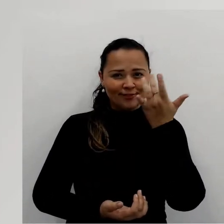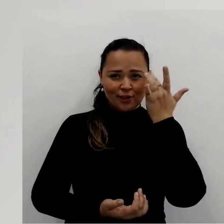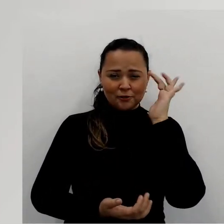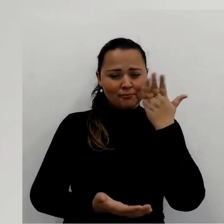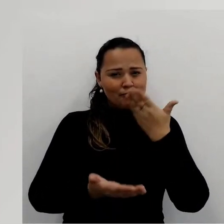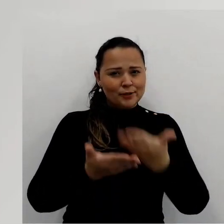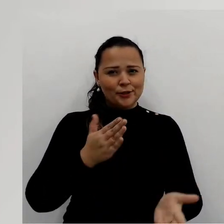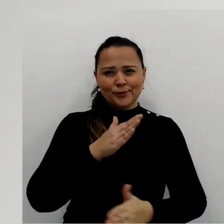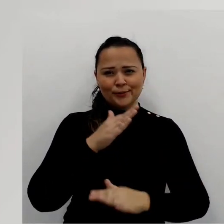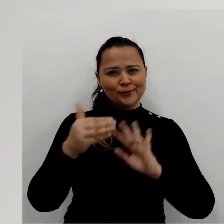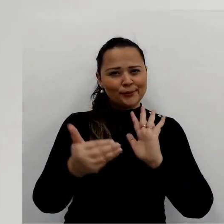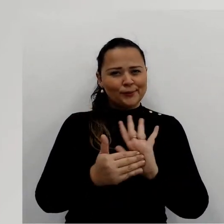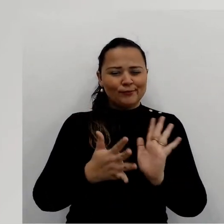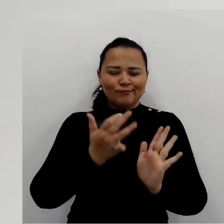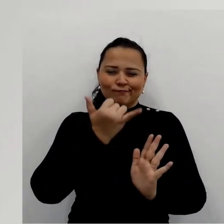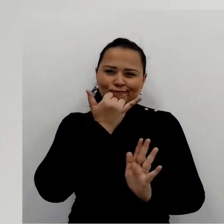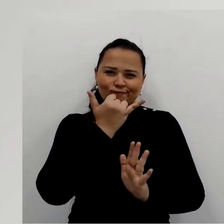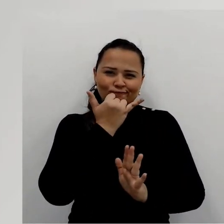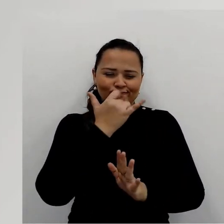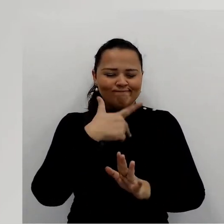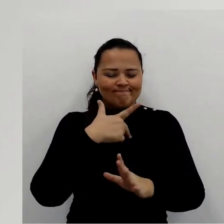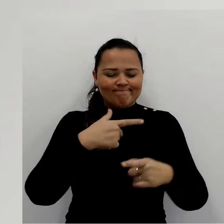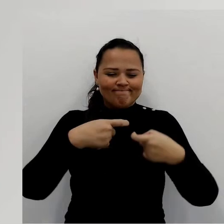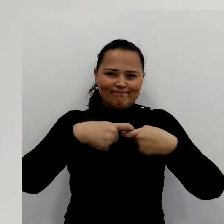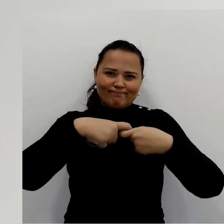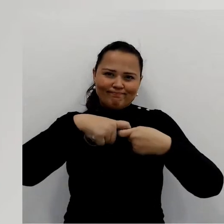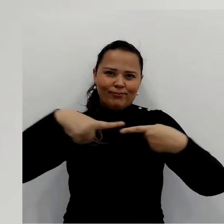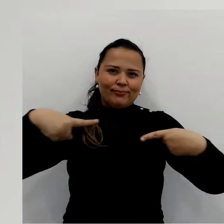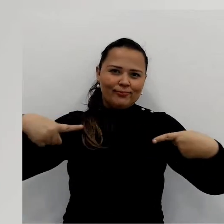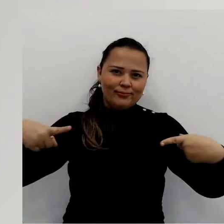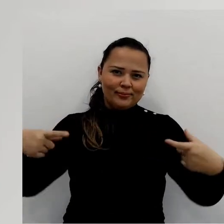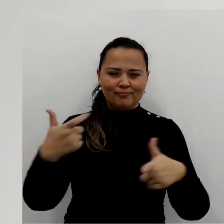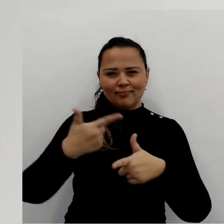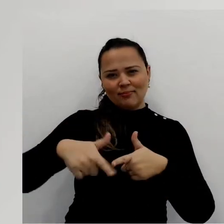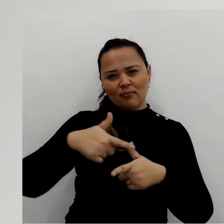Yes. Okay, I think I pretty much covered that question.